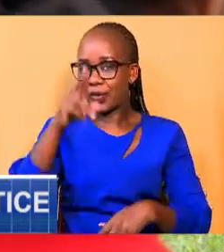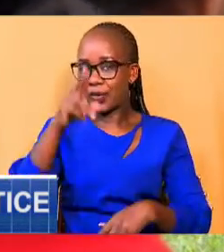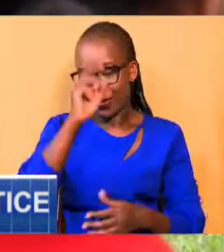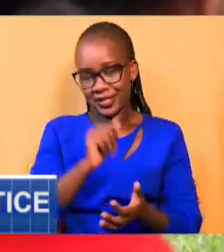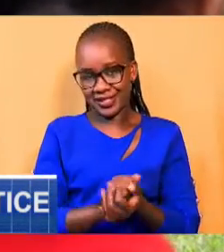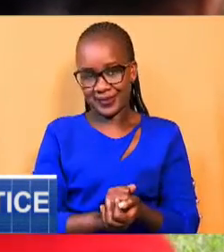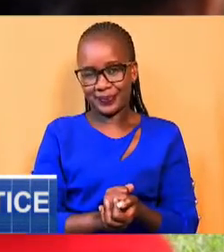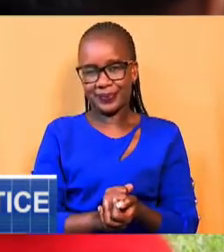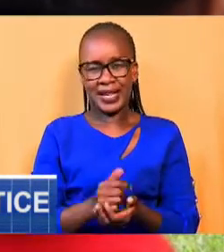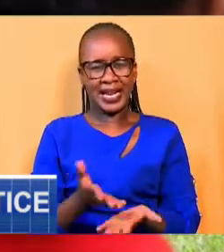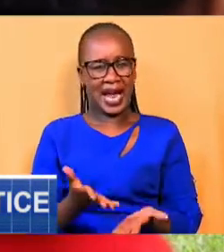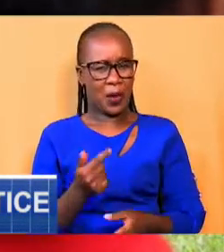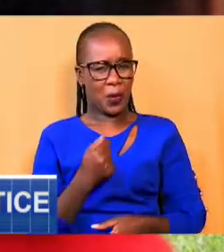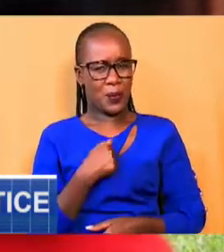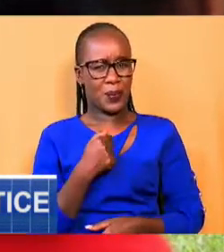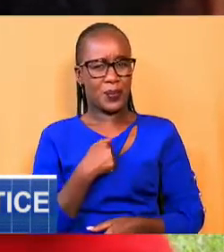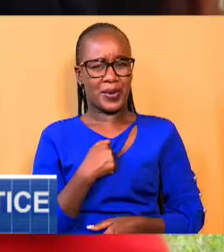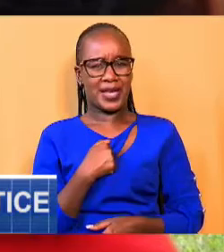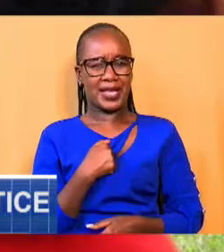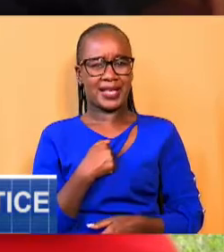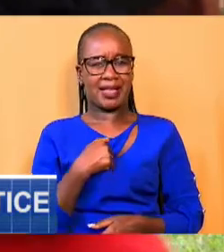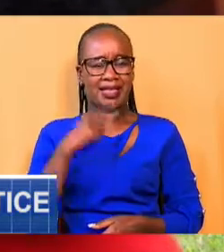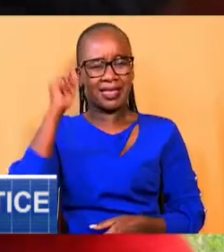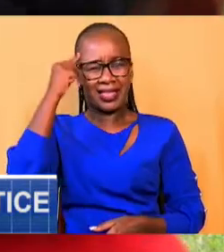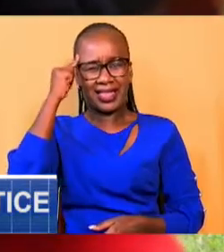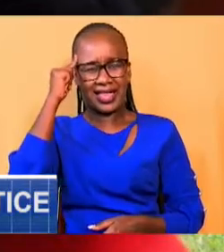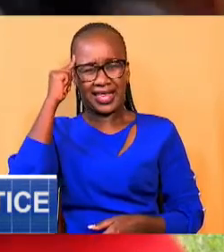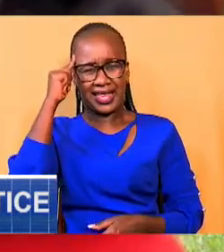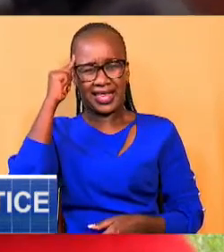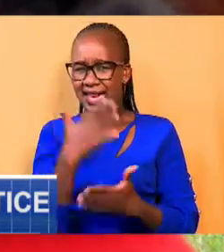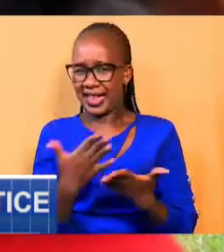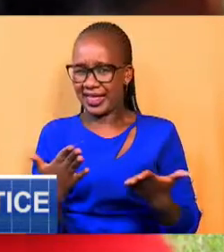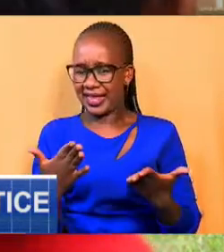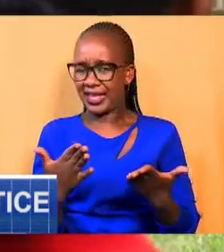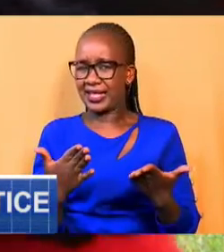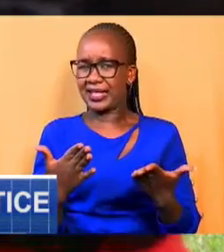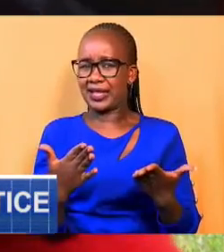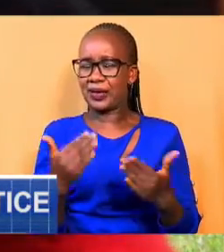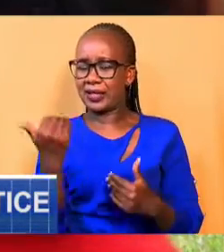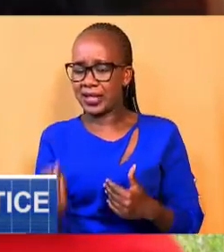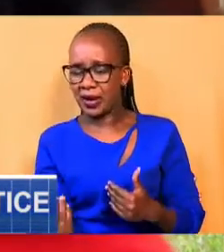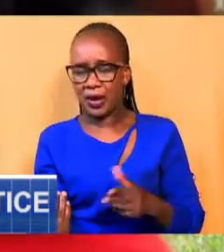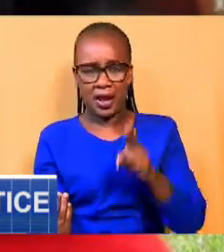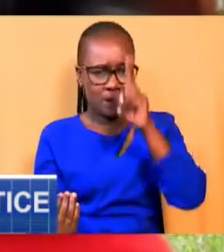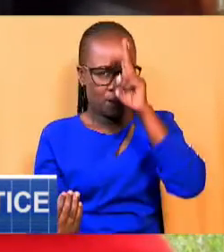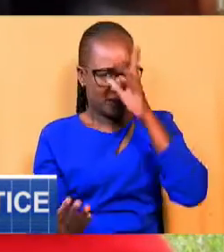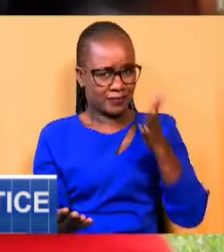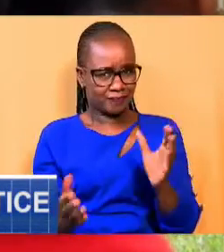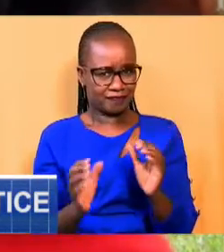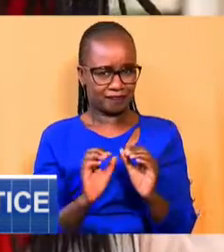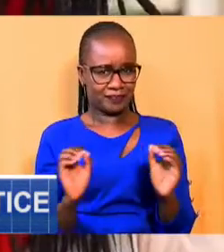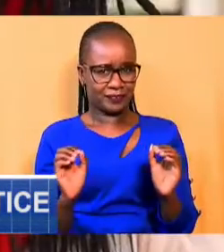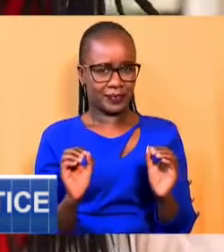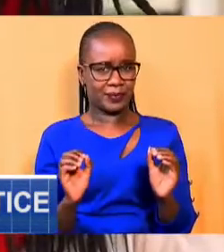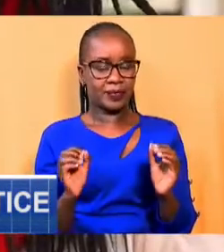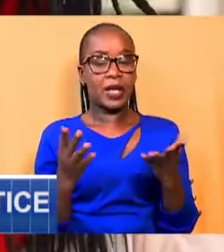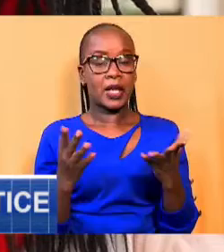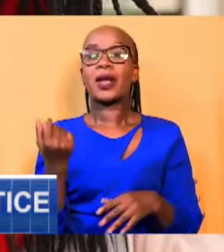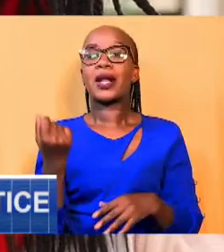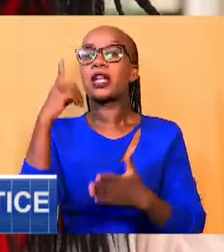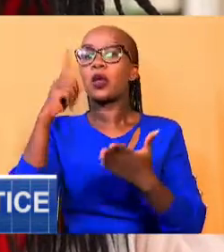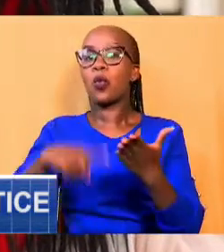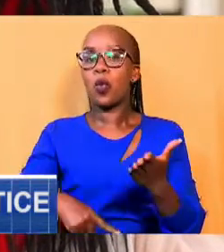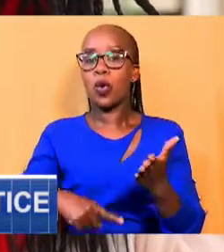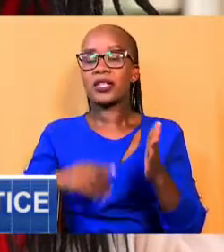polisi. Sasa mimi singefikiria anything na mtoto wangu na polisi na nini. We do